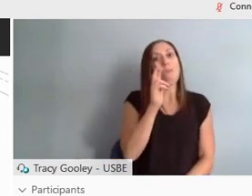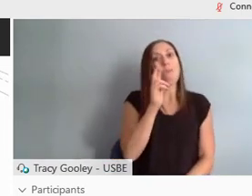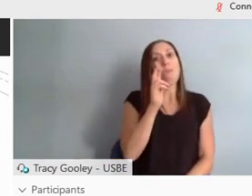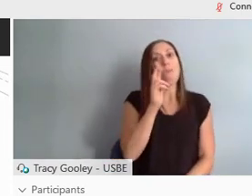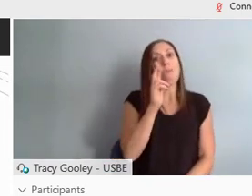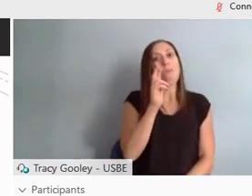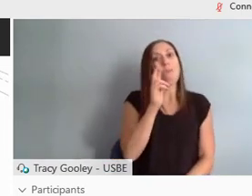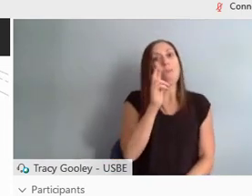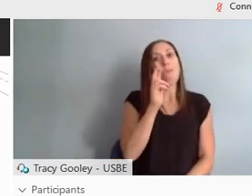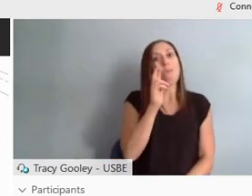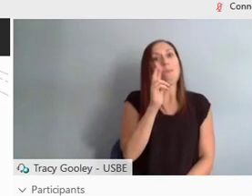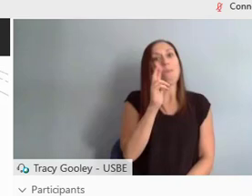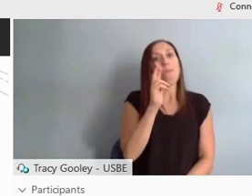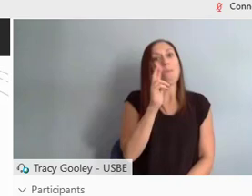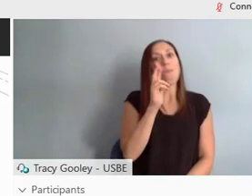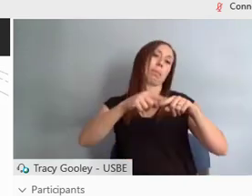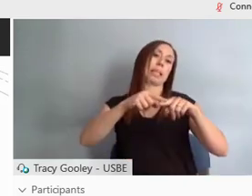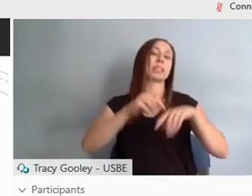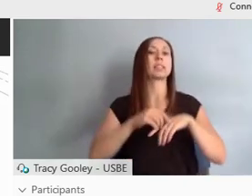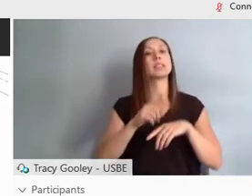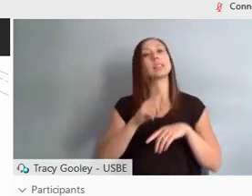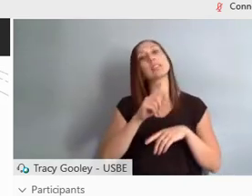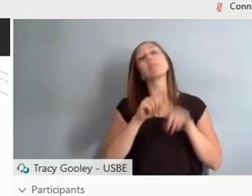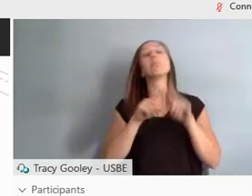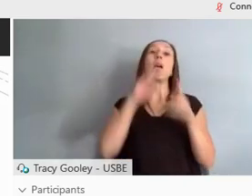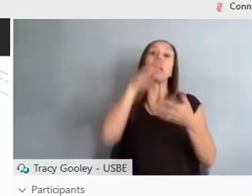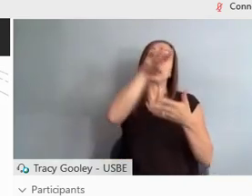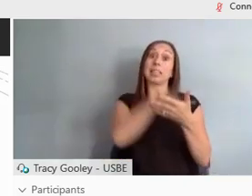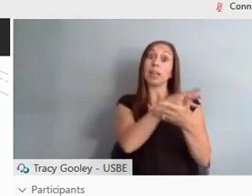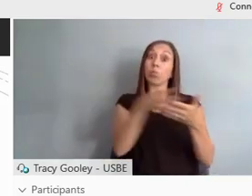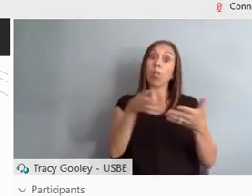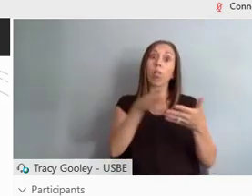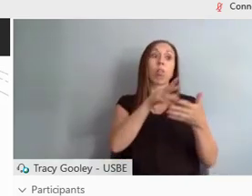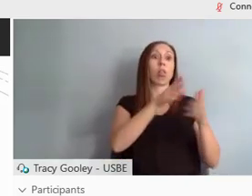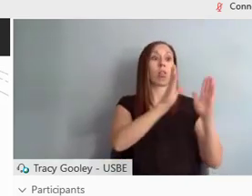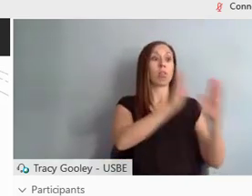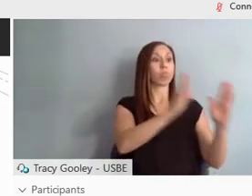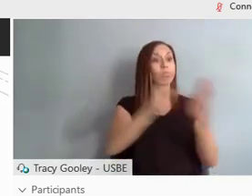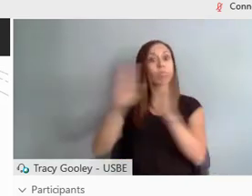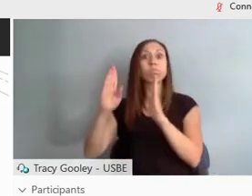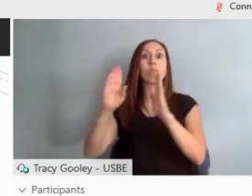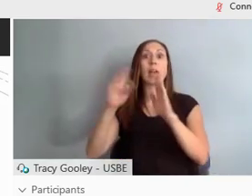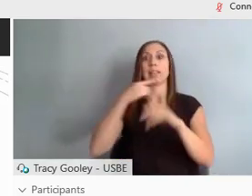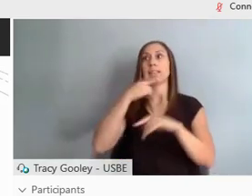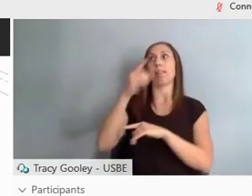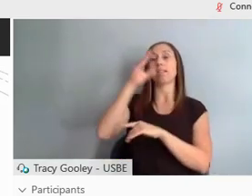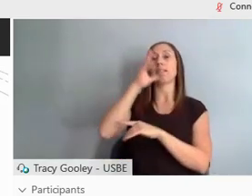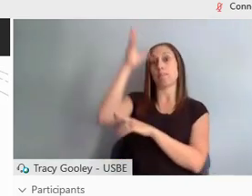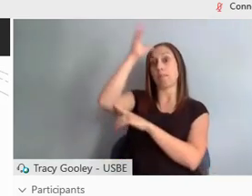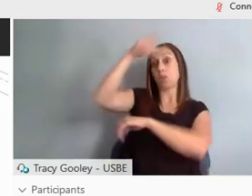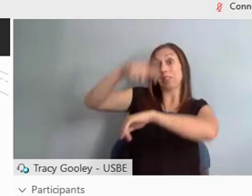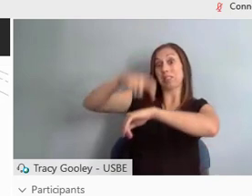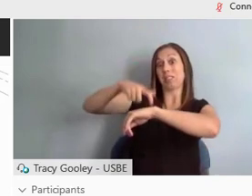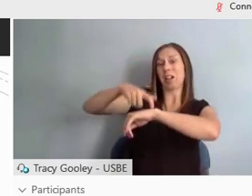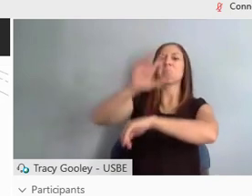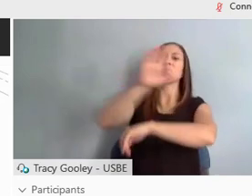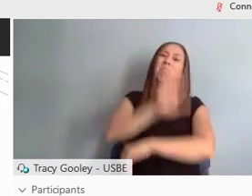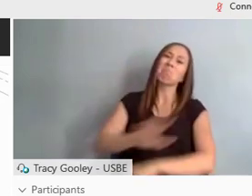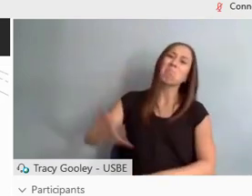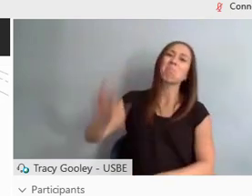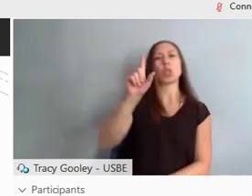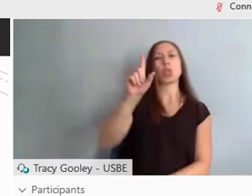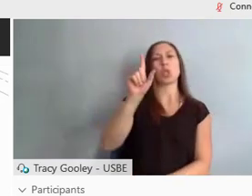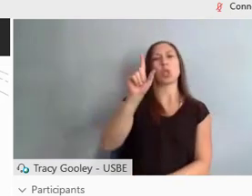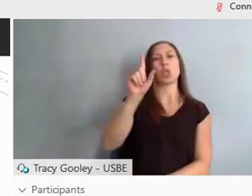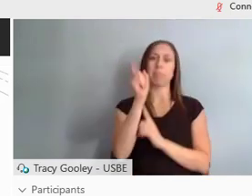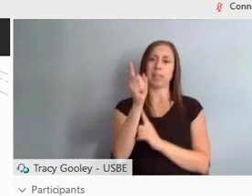to respond to some of the questions. But we would say as far as scheduling and providing parents a time, and so you can give them an